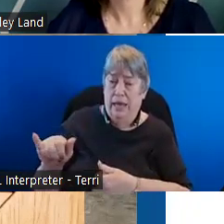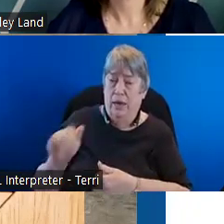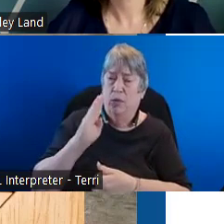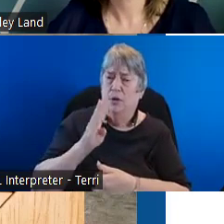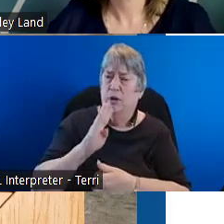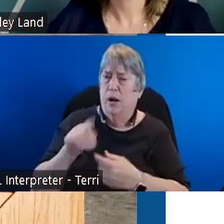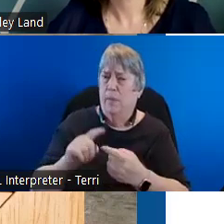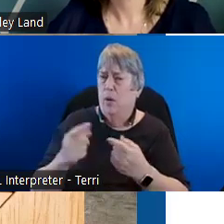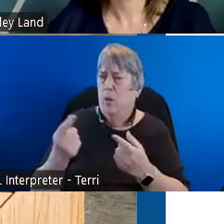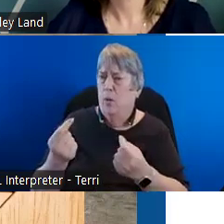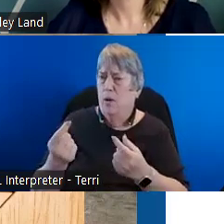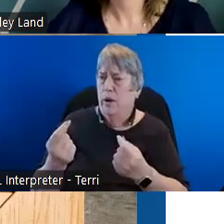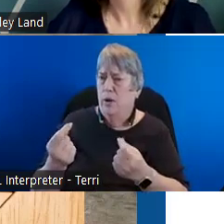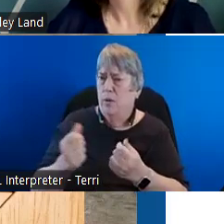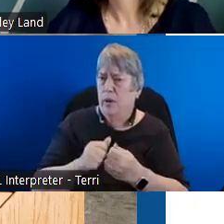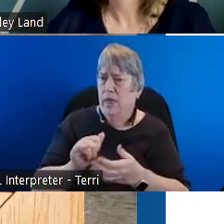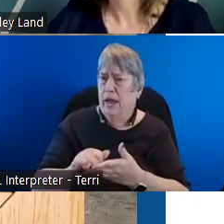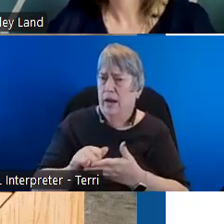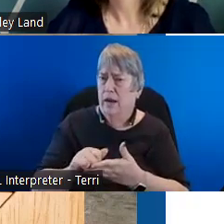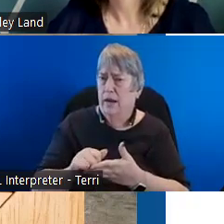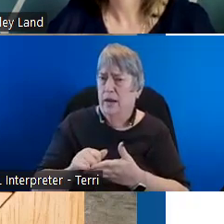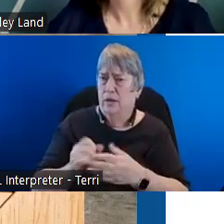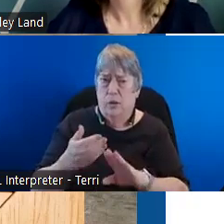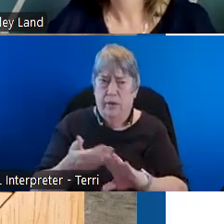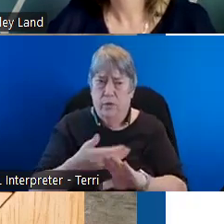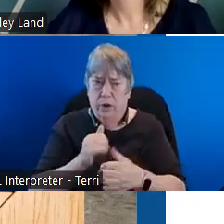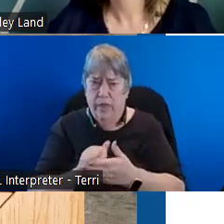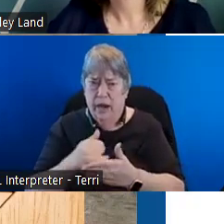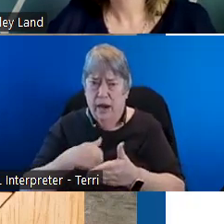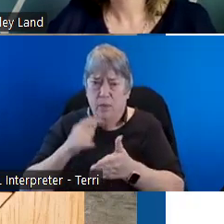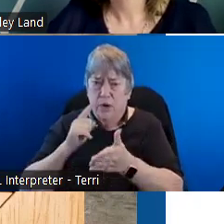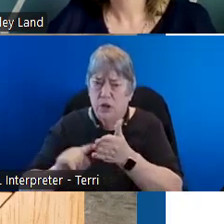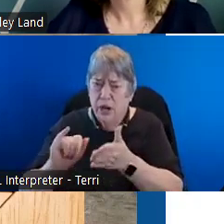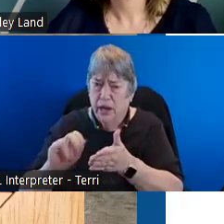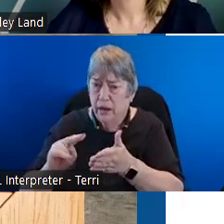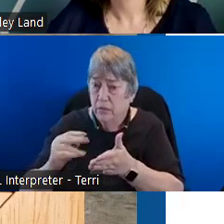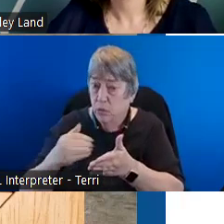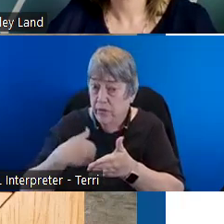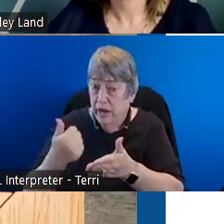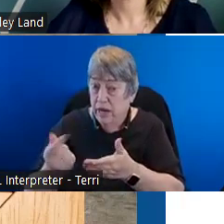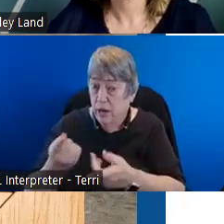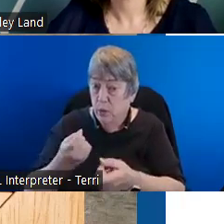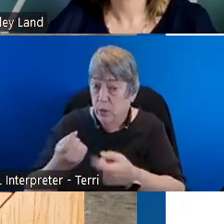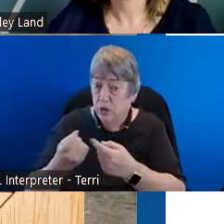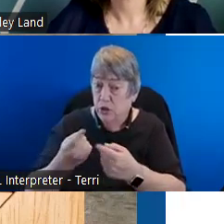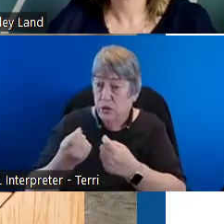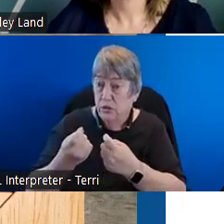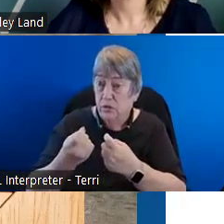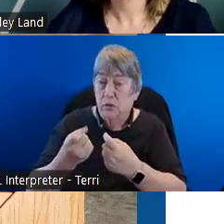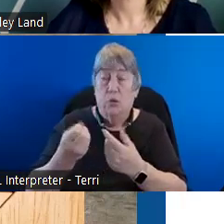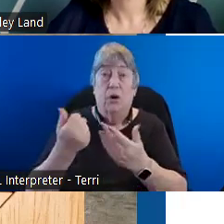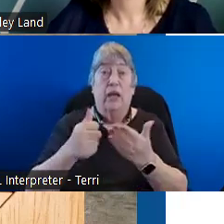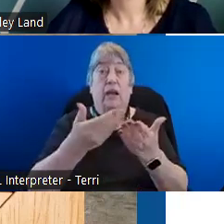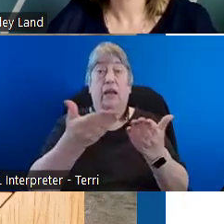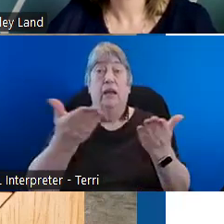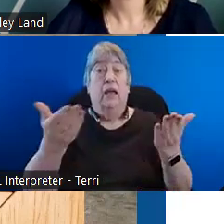we shift over to her, I do want to check in with Kelly to find out, have there been any questions, or do any of you have any questions that you